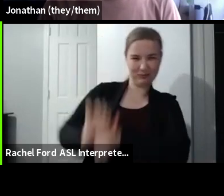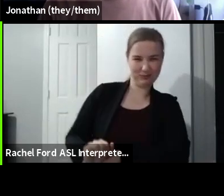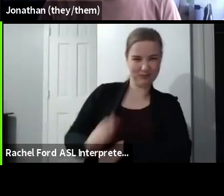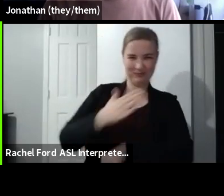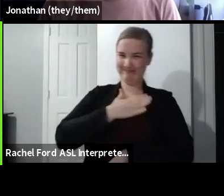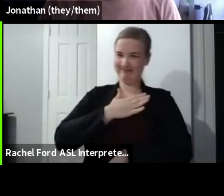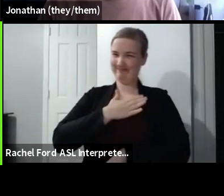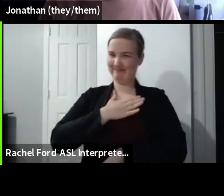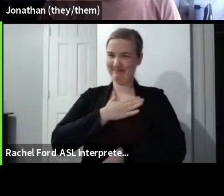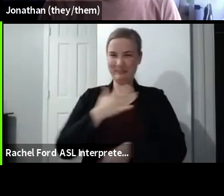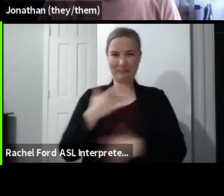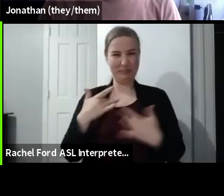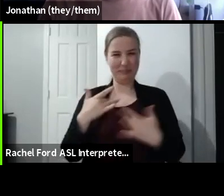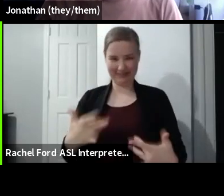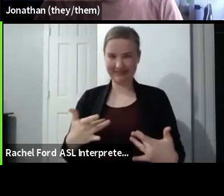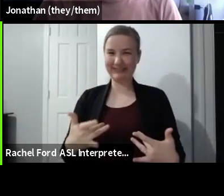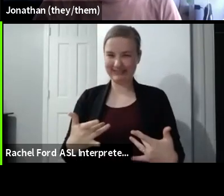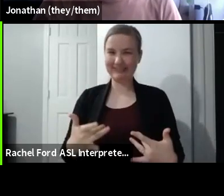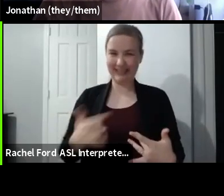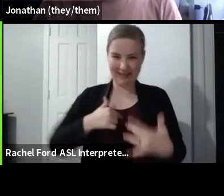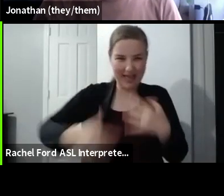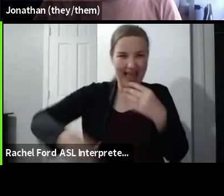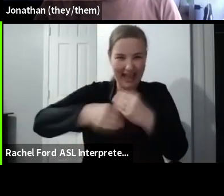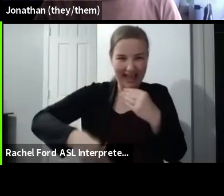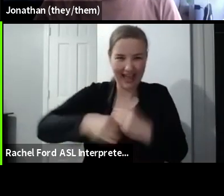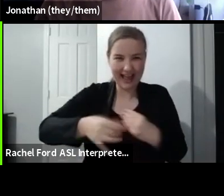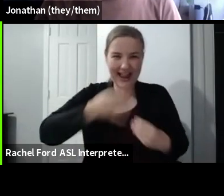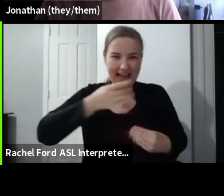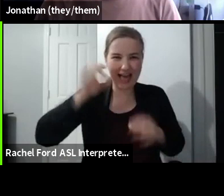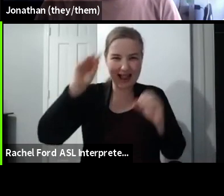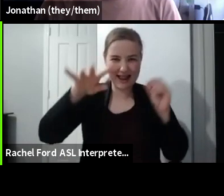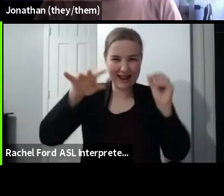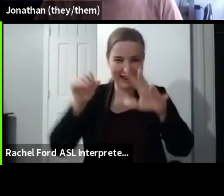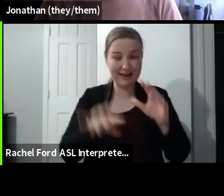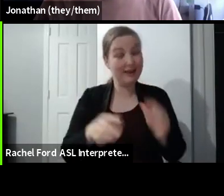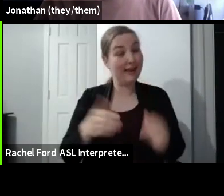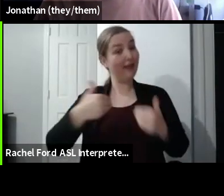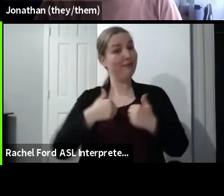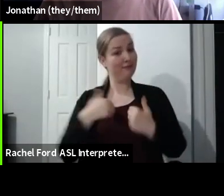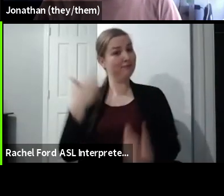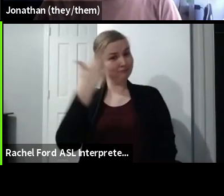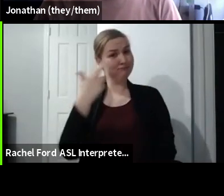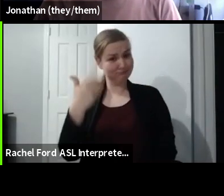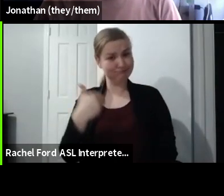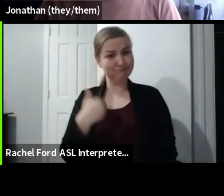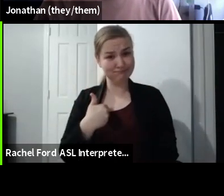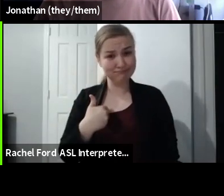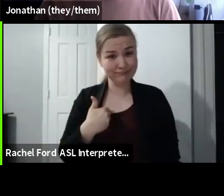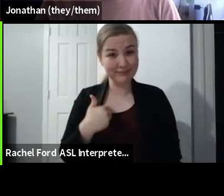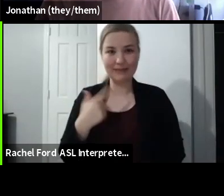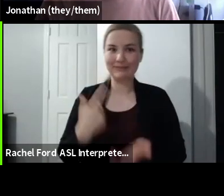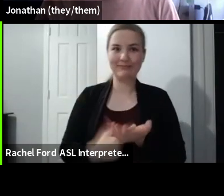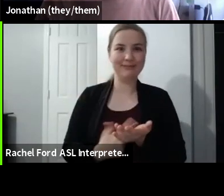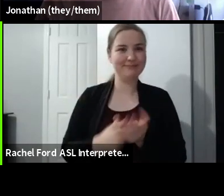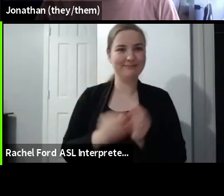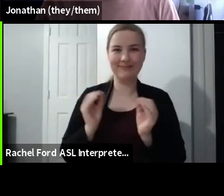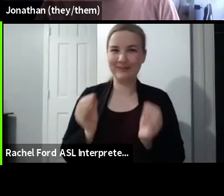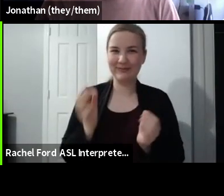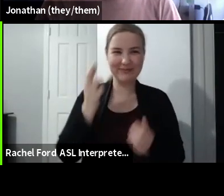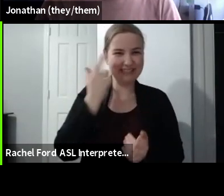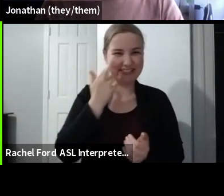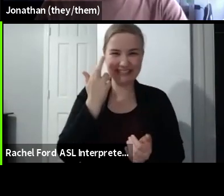like, put more in. But, and it has a reason, but also sometimes it doesn't. And that's also true too. So